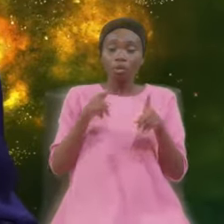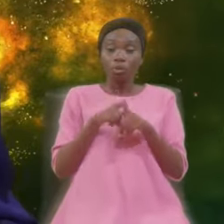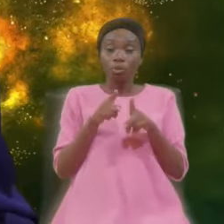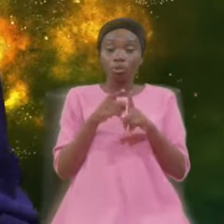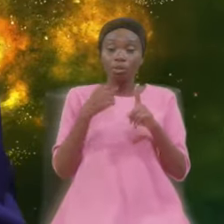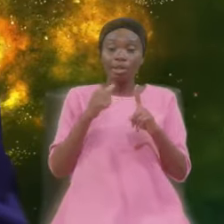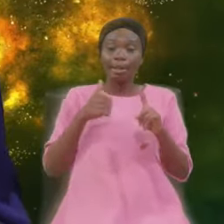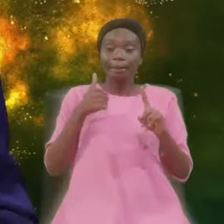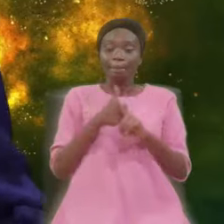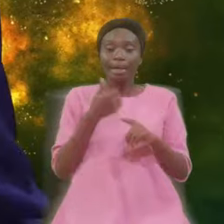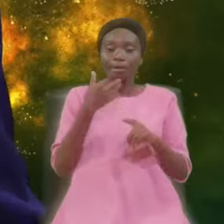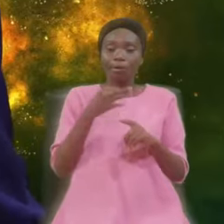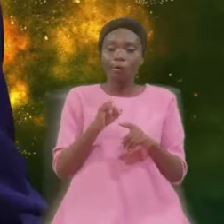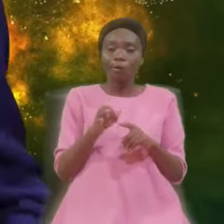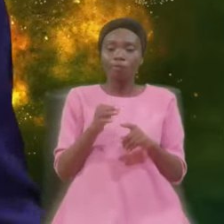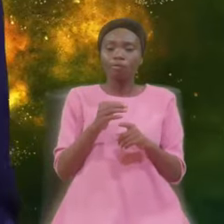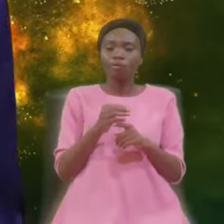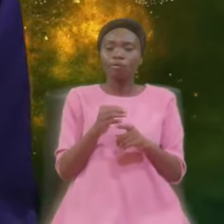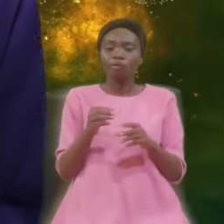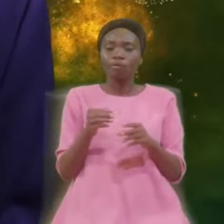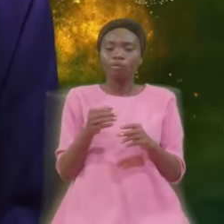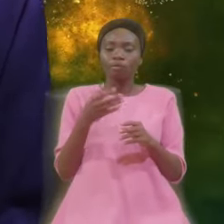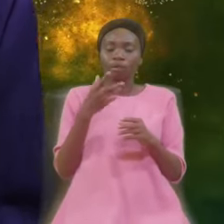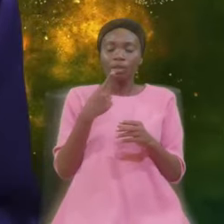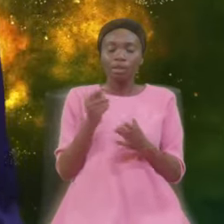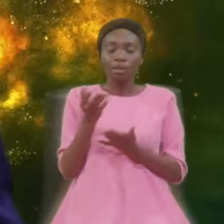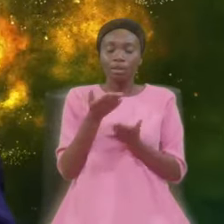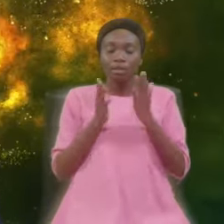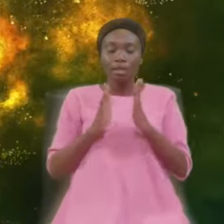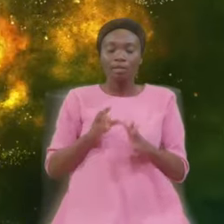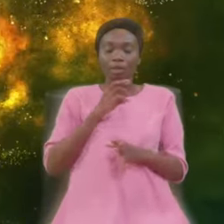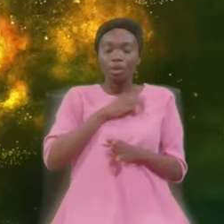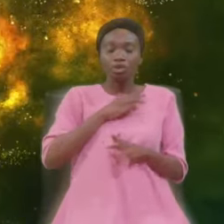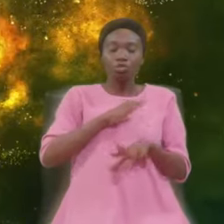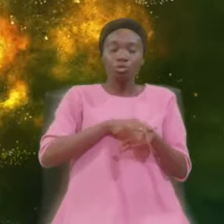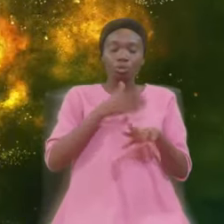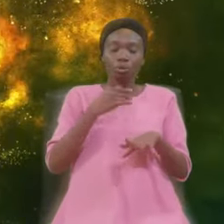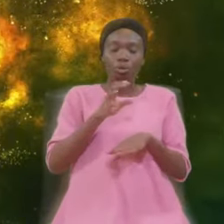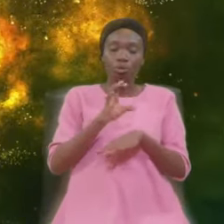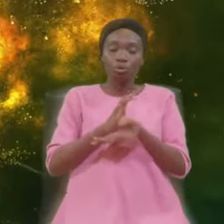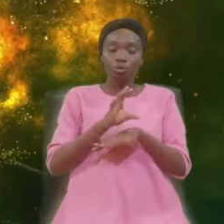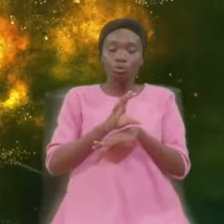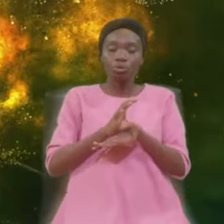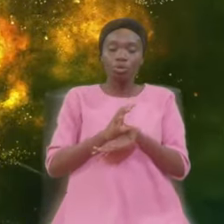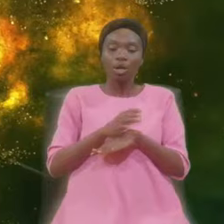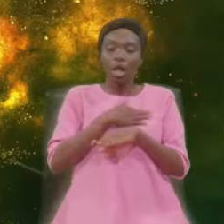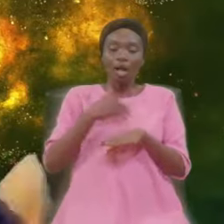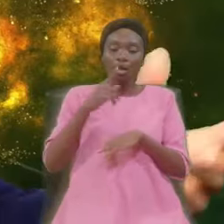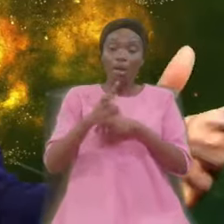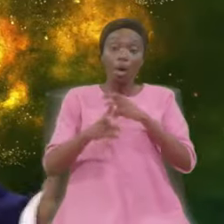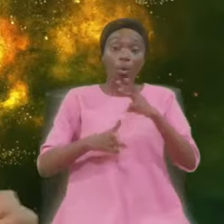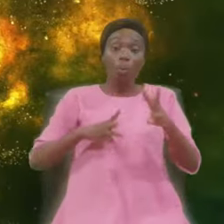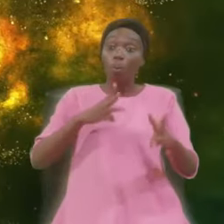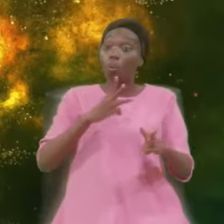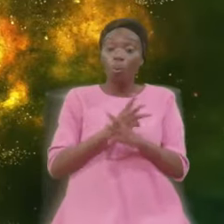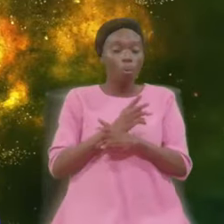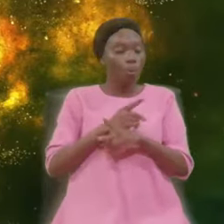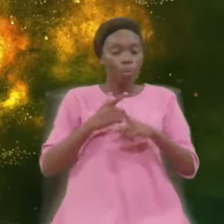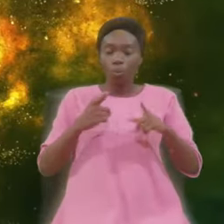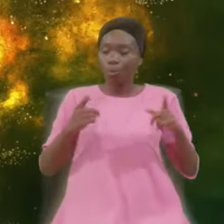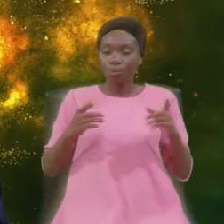impact of his servants' ministry on the church and the world at